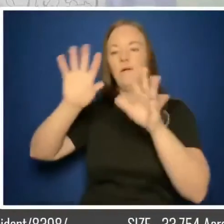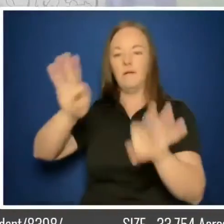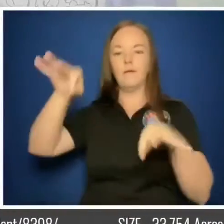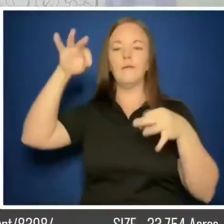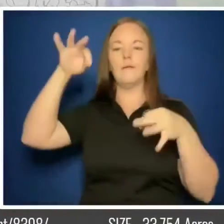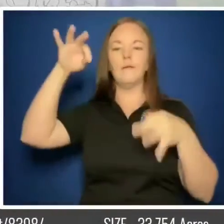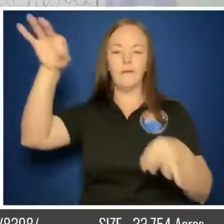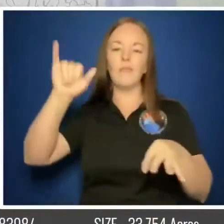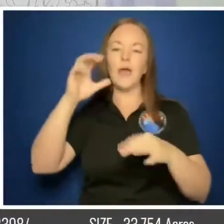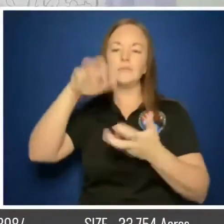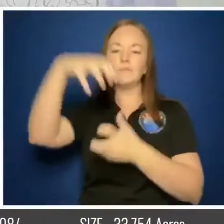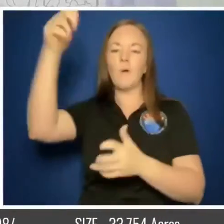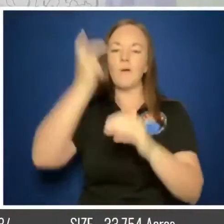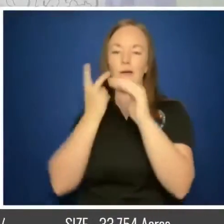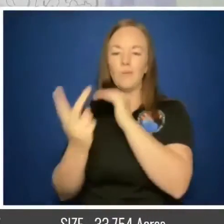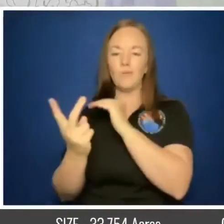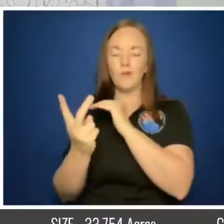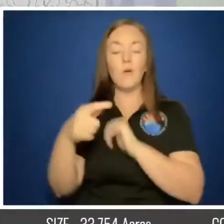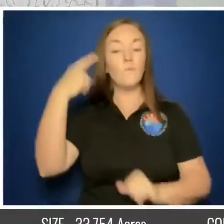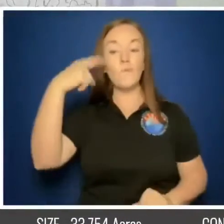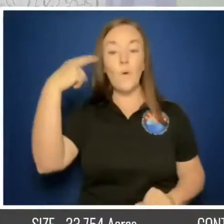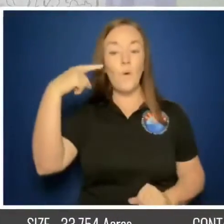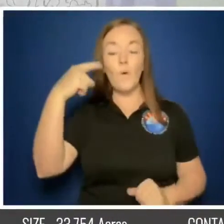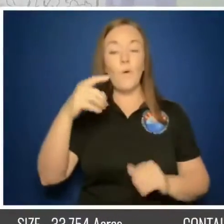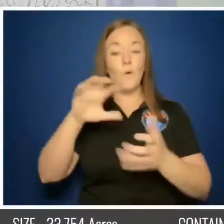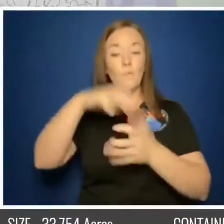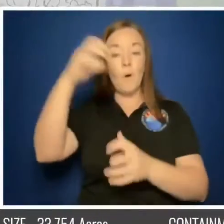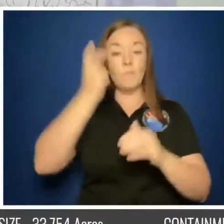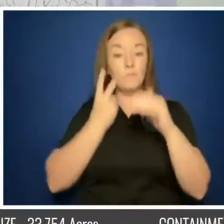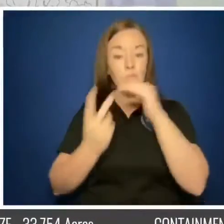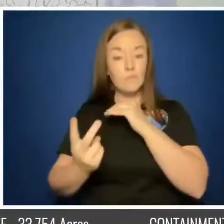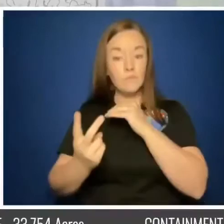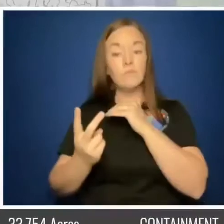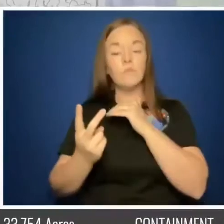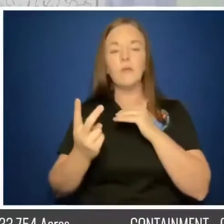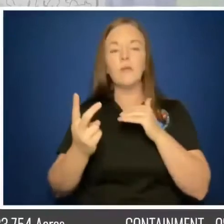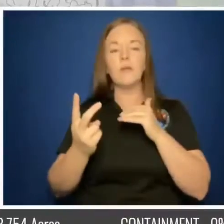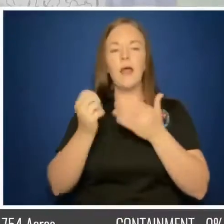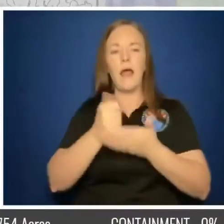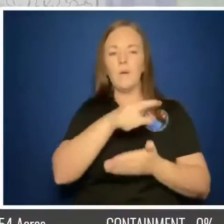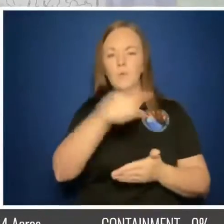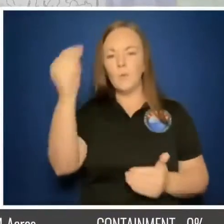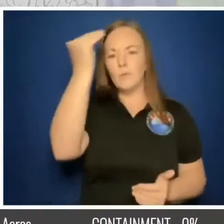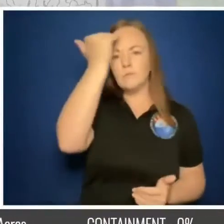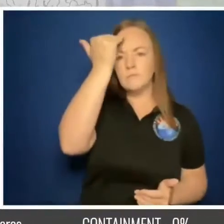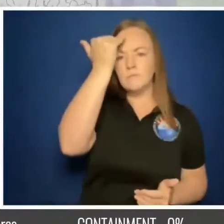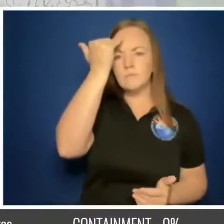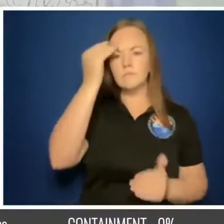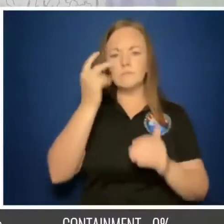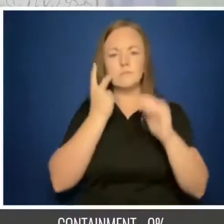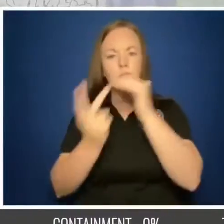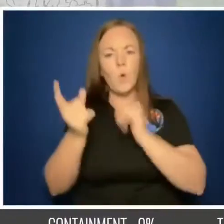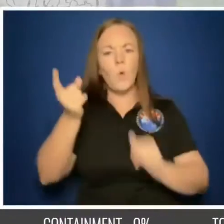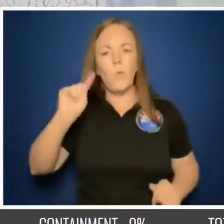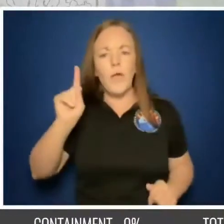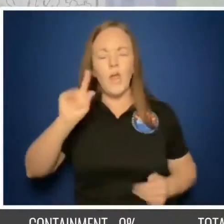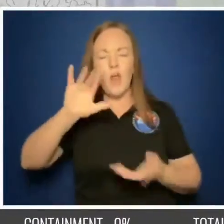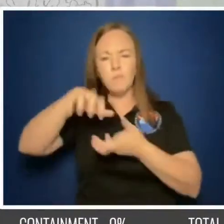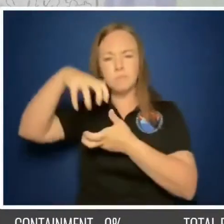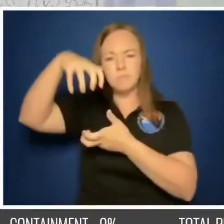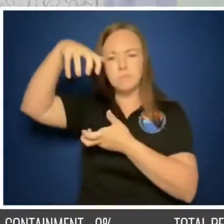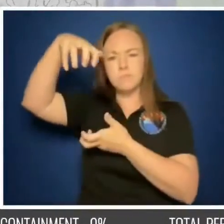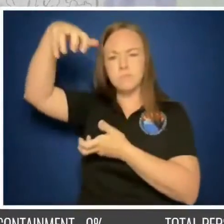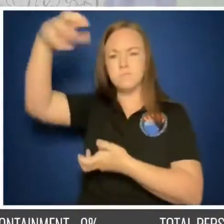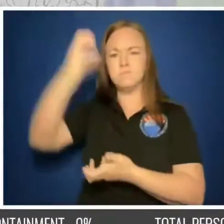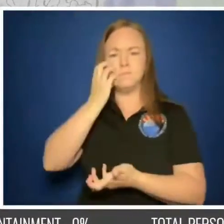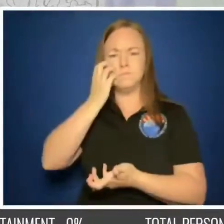guys a heads up as to when and where we're going to have heavy smoke so that you can minimize your exposure